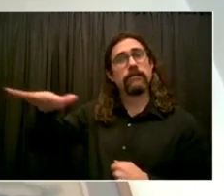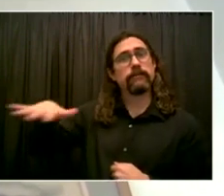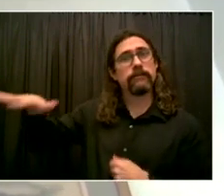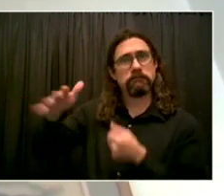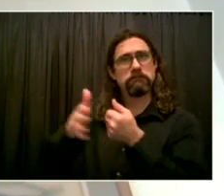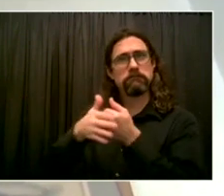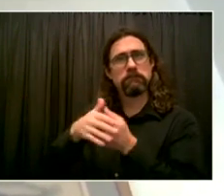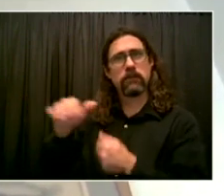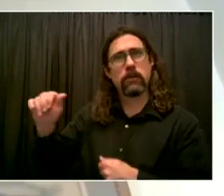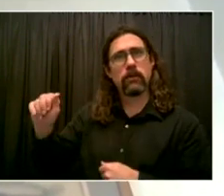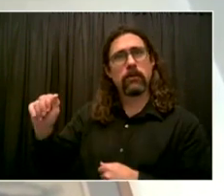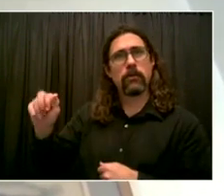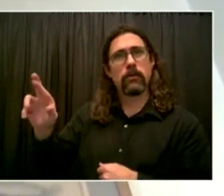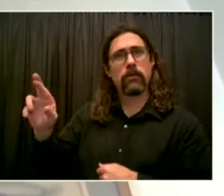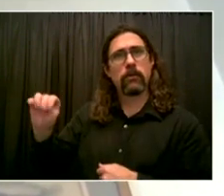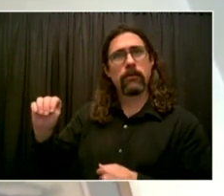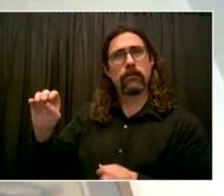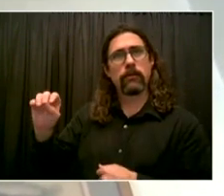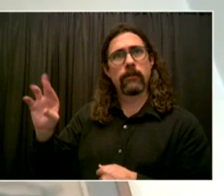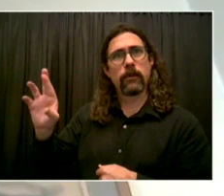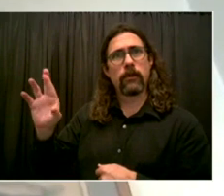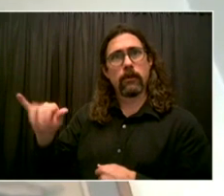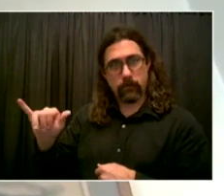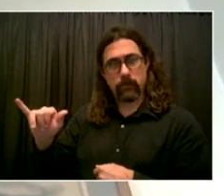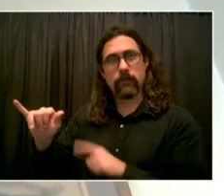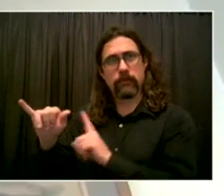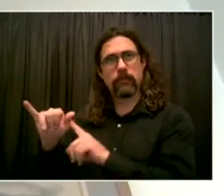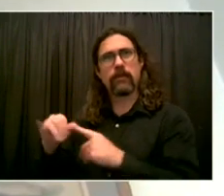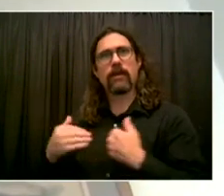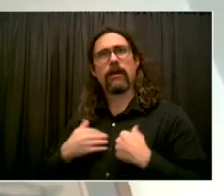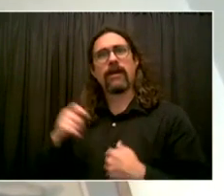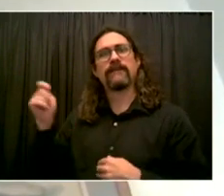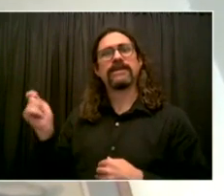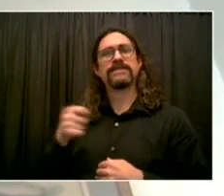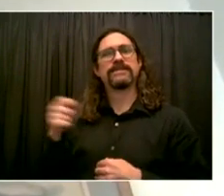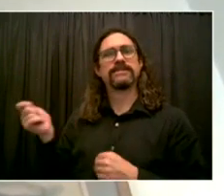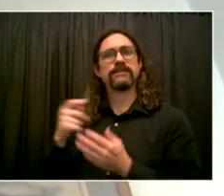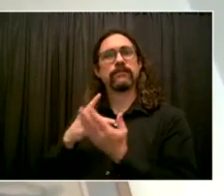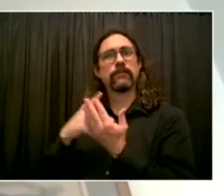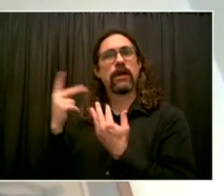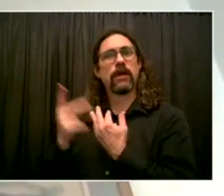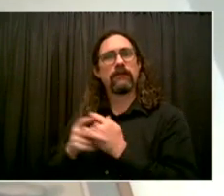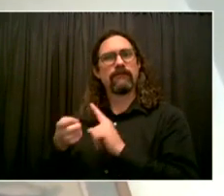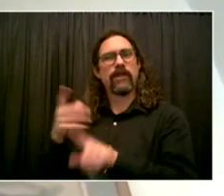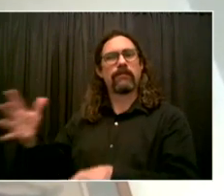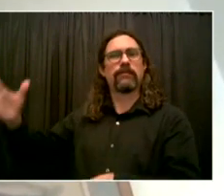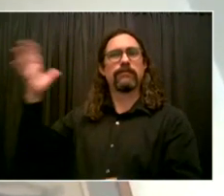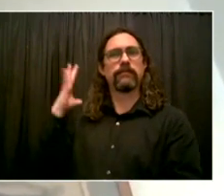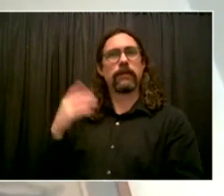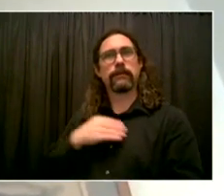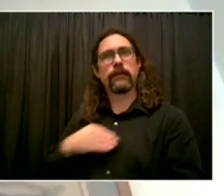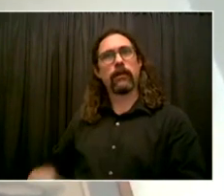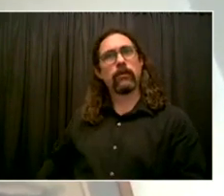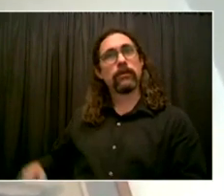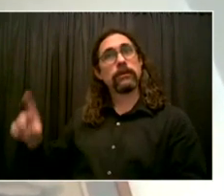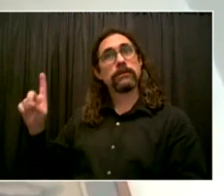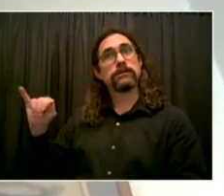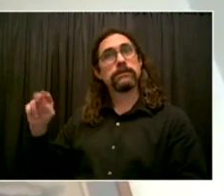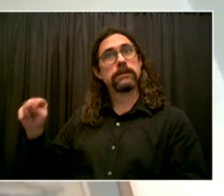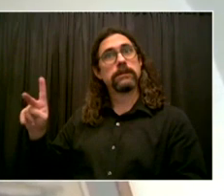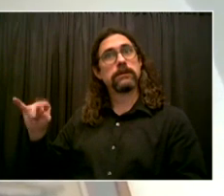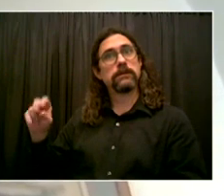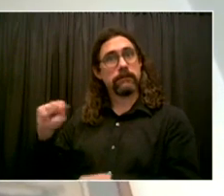sport. And of course, there is an amazing way in doing gymnastics with folks